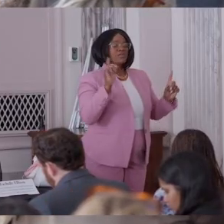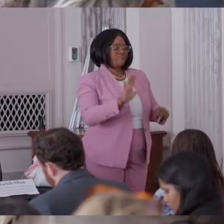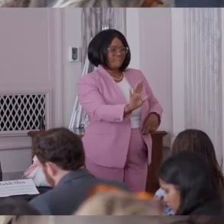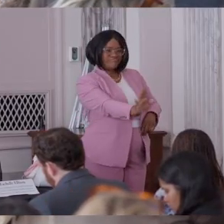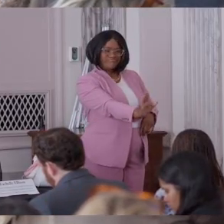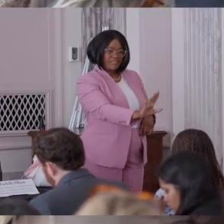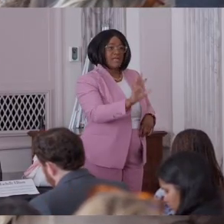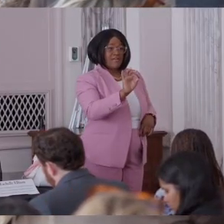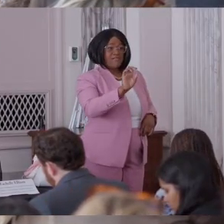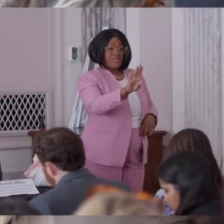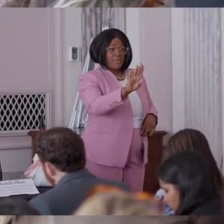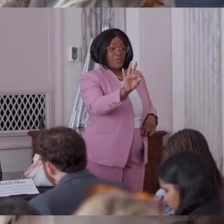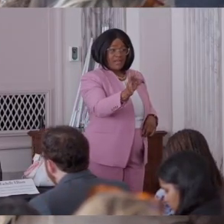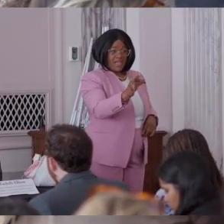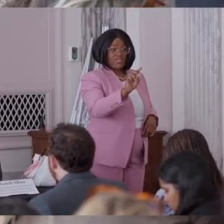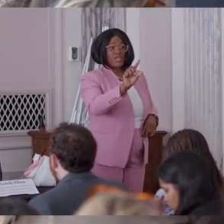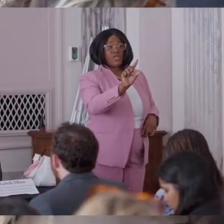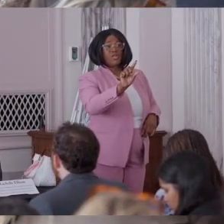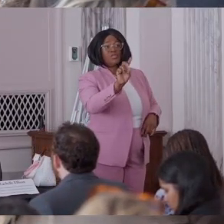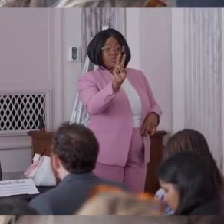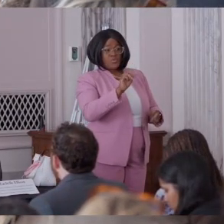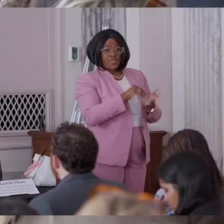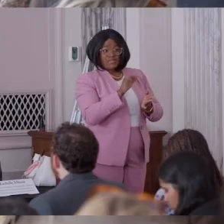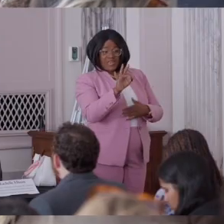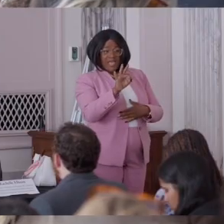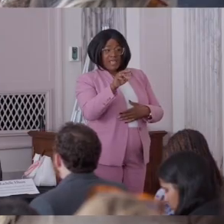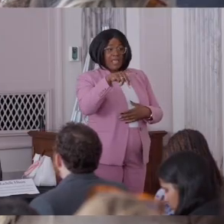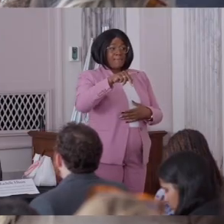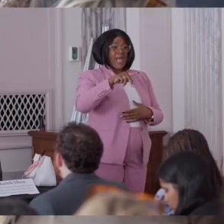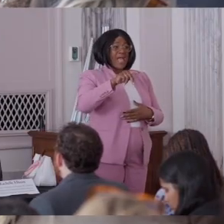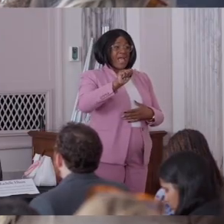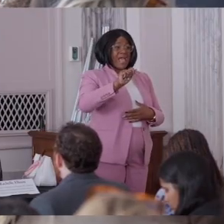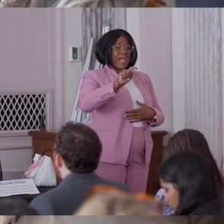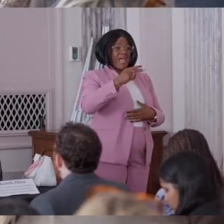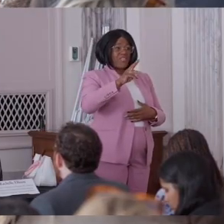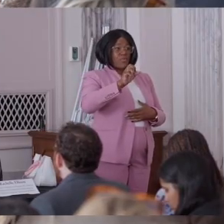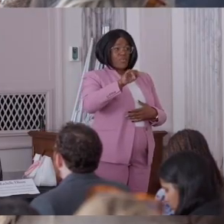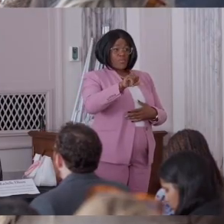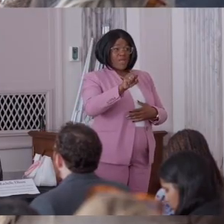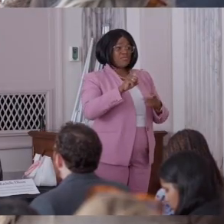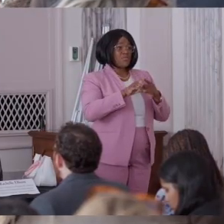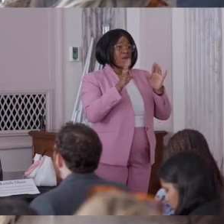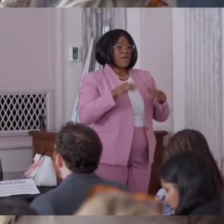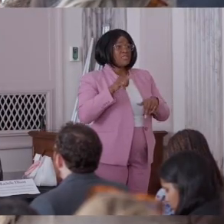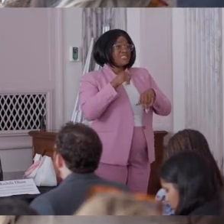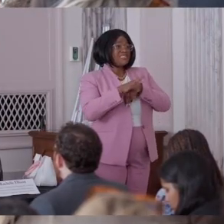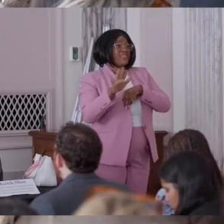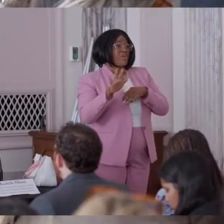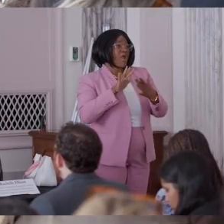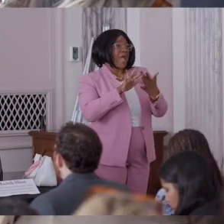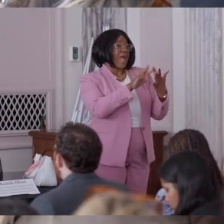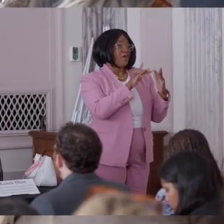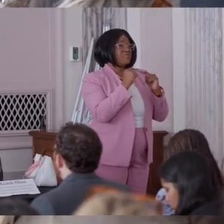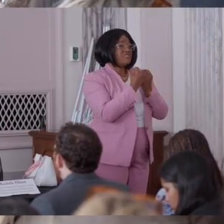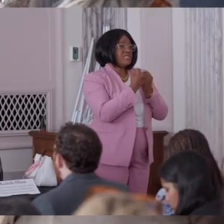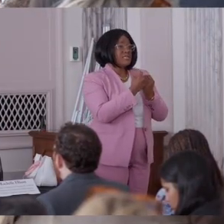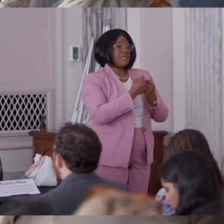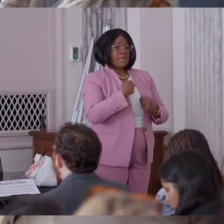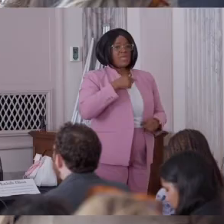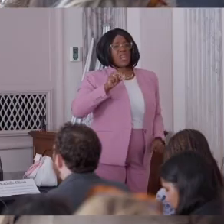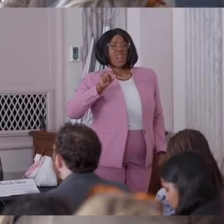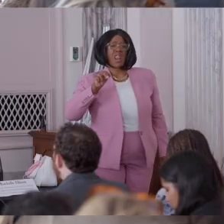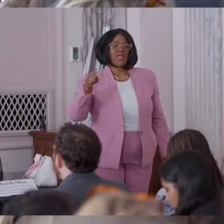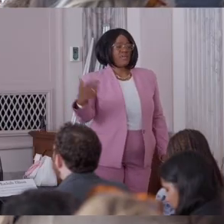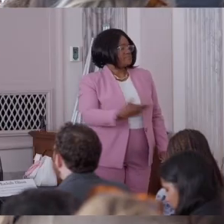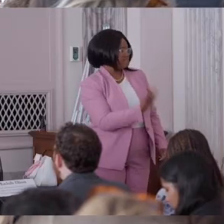Because February 9th of 2009, Pathways to Housing sent their outreach team for me and didn't take no for an answer. I